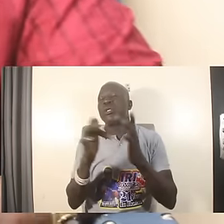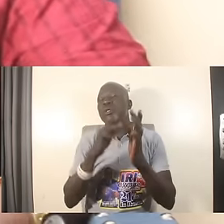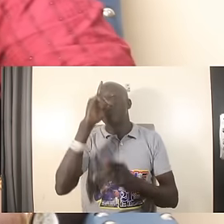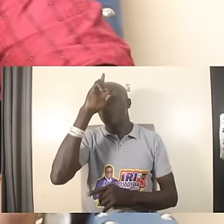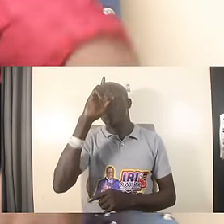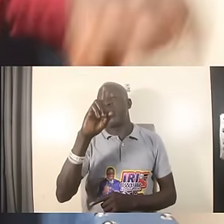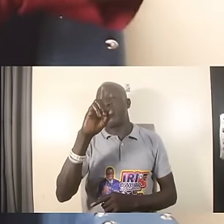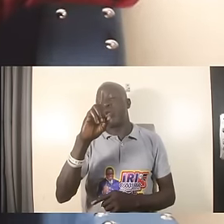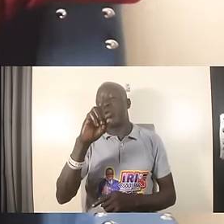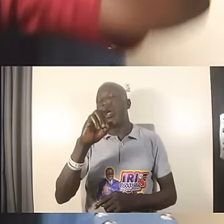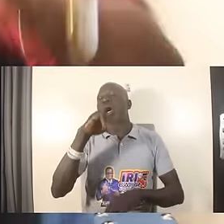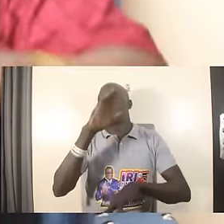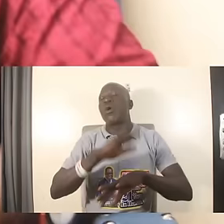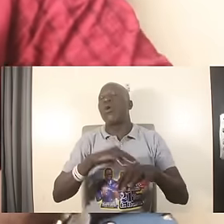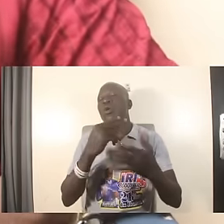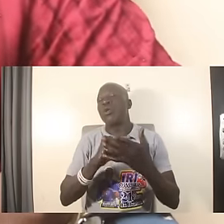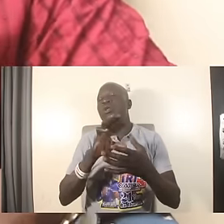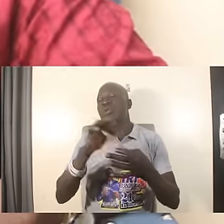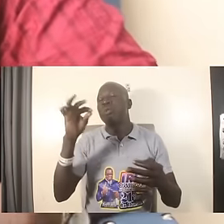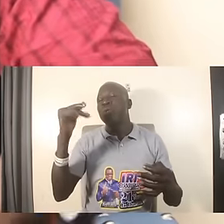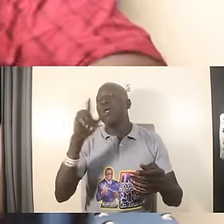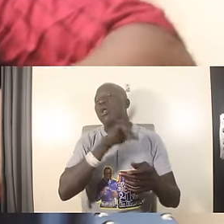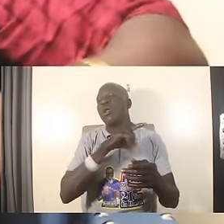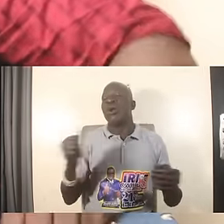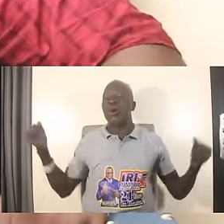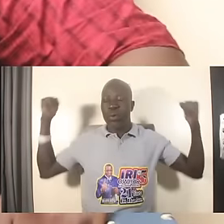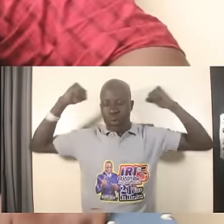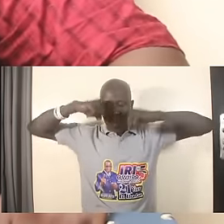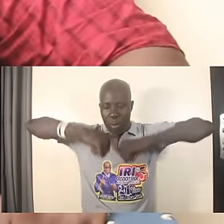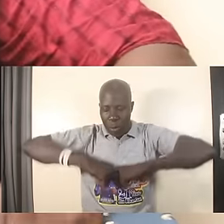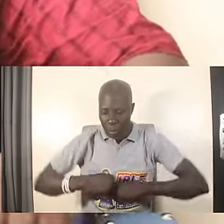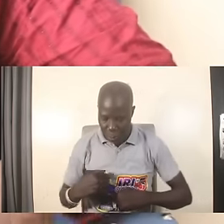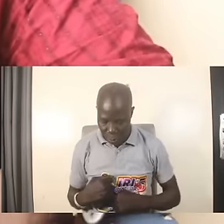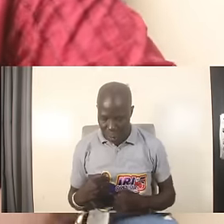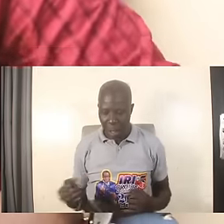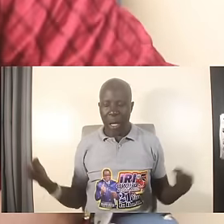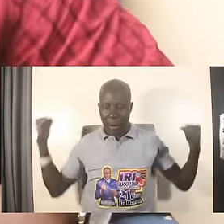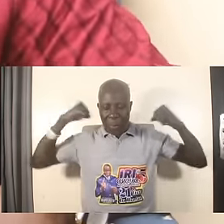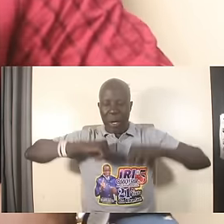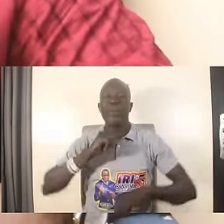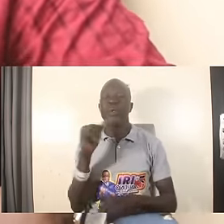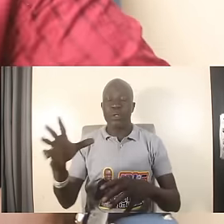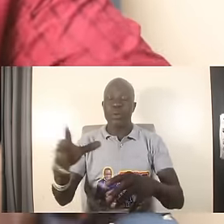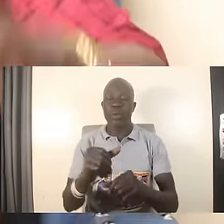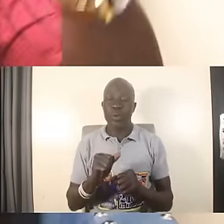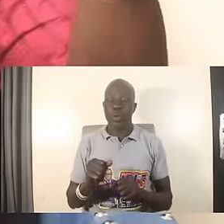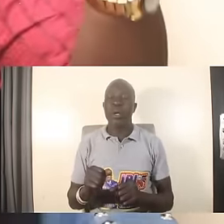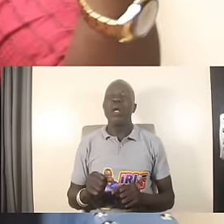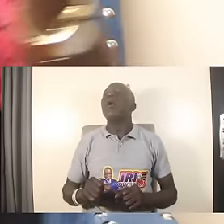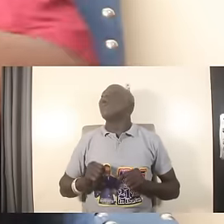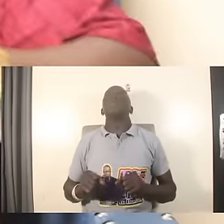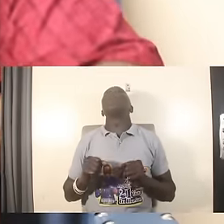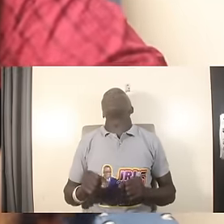call the name of Jesus. Awa pe ememema. You call the spirit. Olorun wo mi ni agbara. Lord empower me. Agbara ti o se mu. The untouchable power. Oya